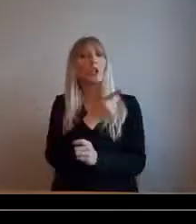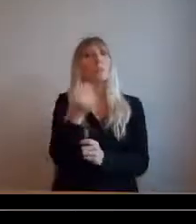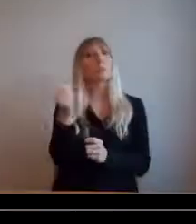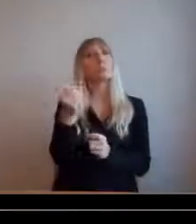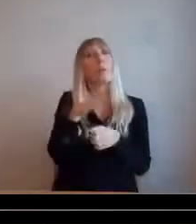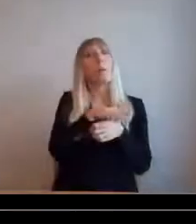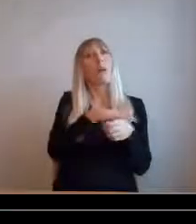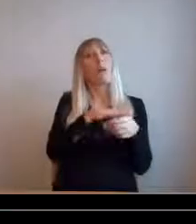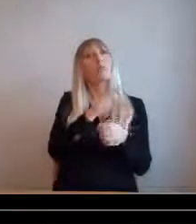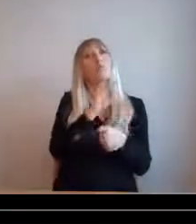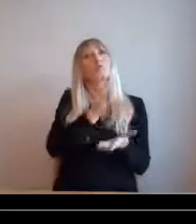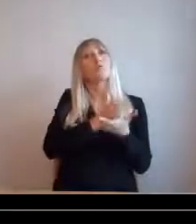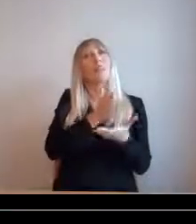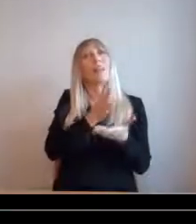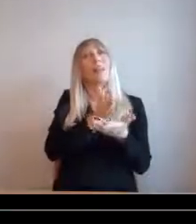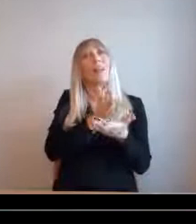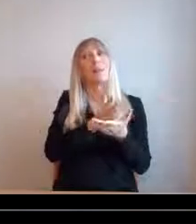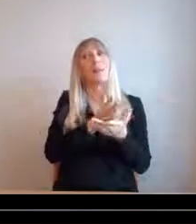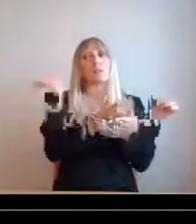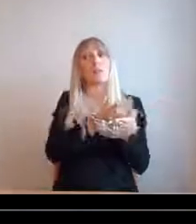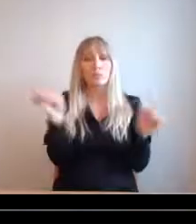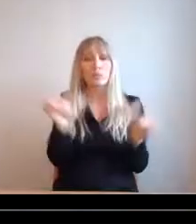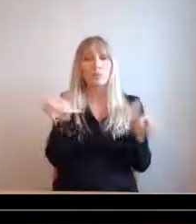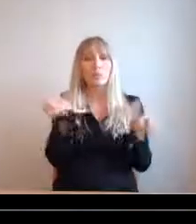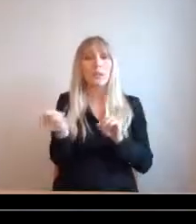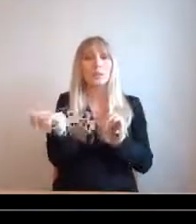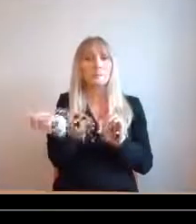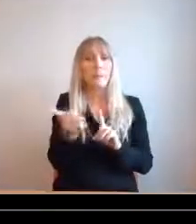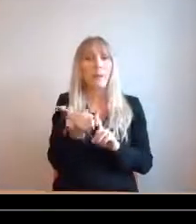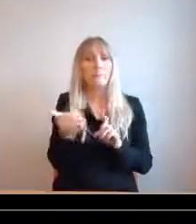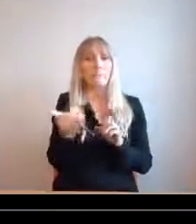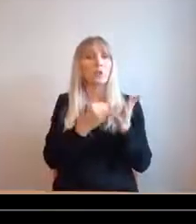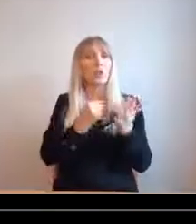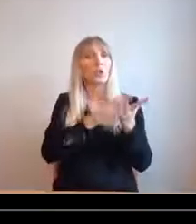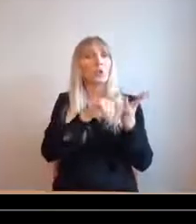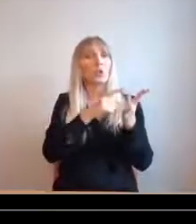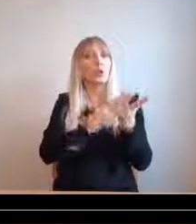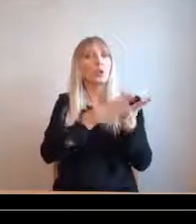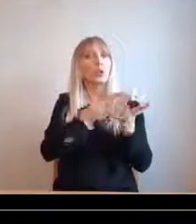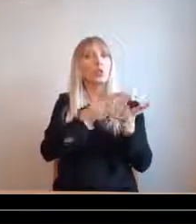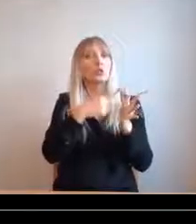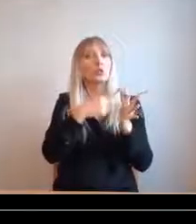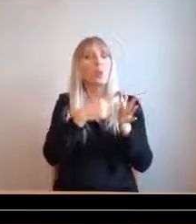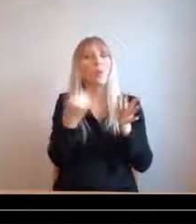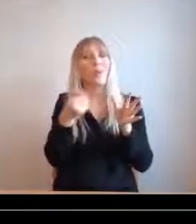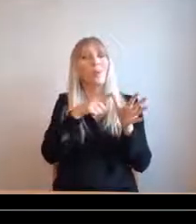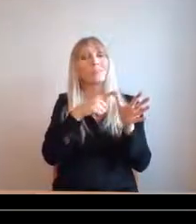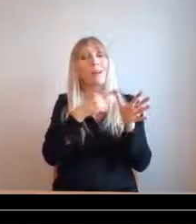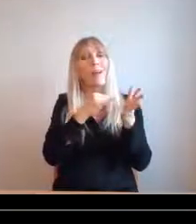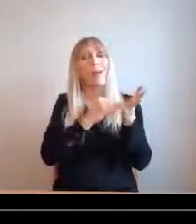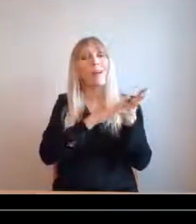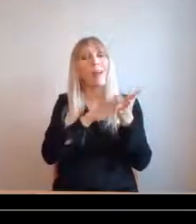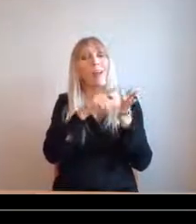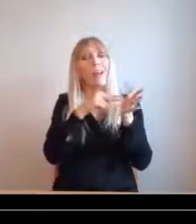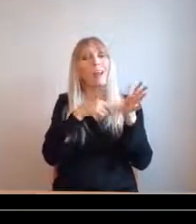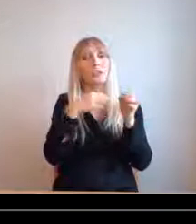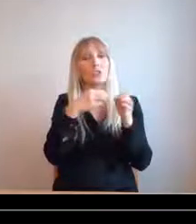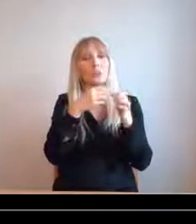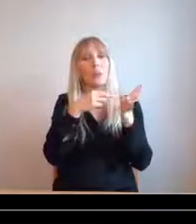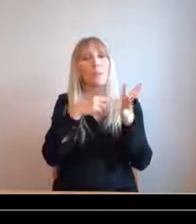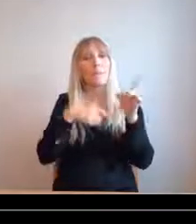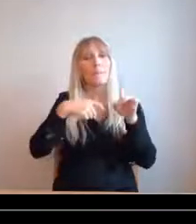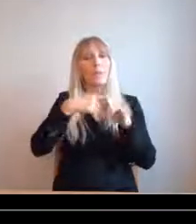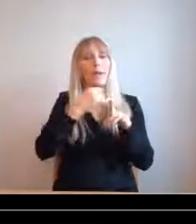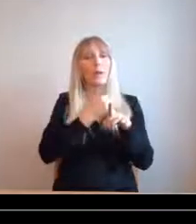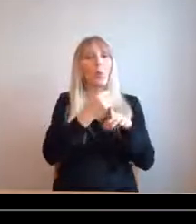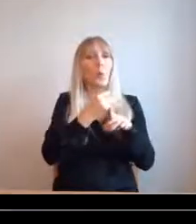suppose, reduced impact on Shorn and Ashenbank Woods by refining our plans for utility diversions. That's quite a key theme,